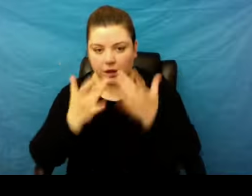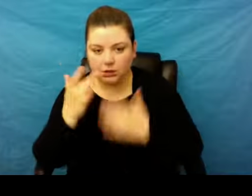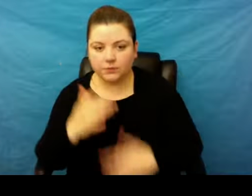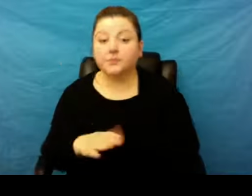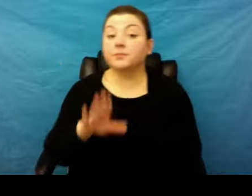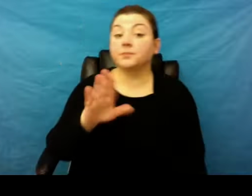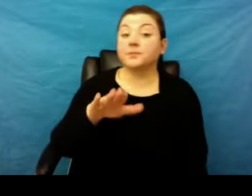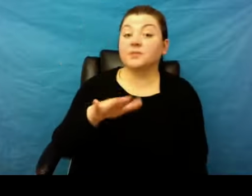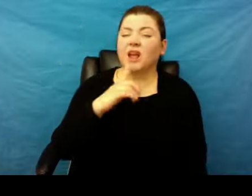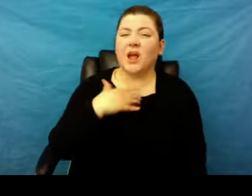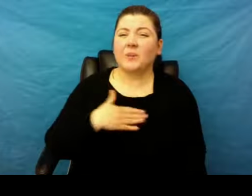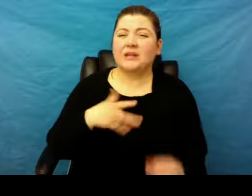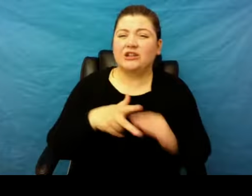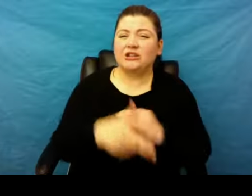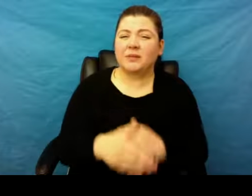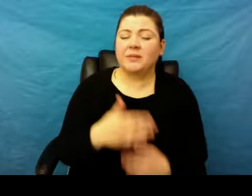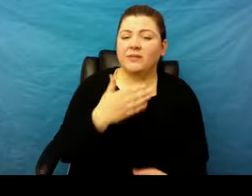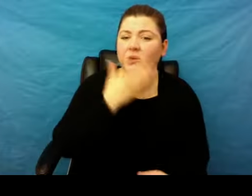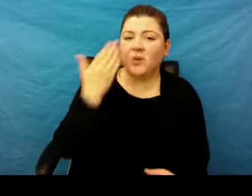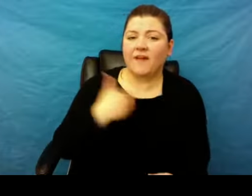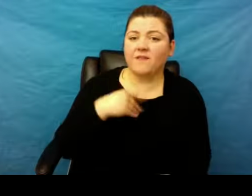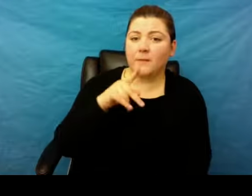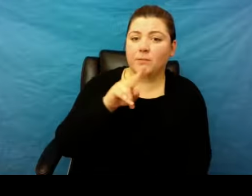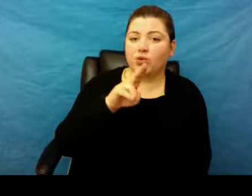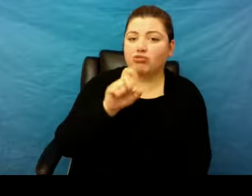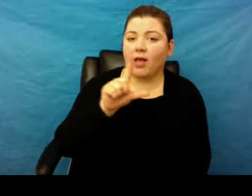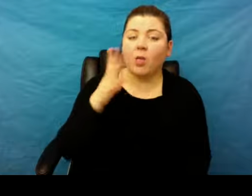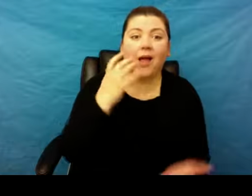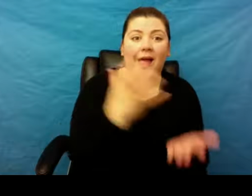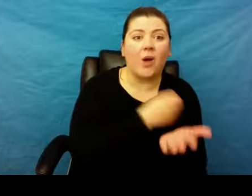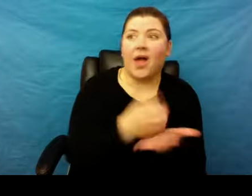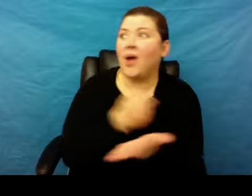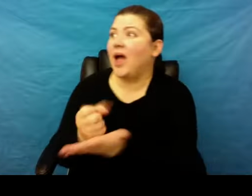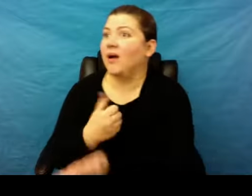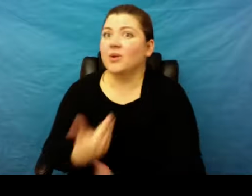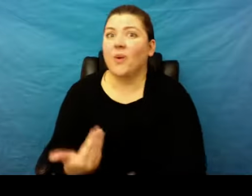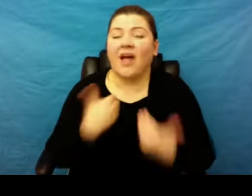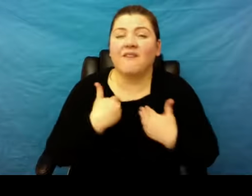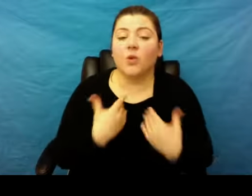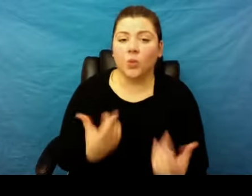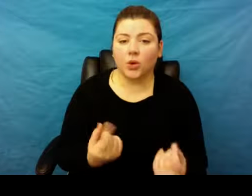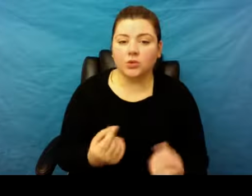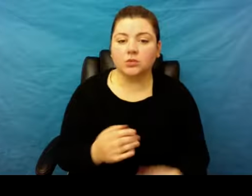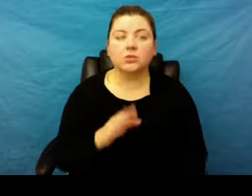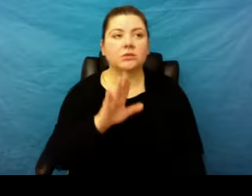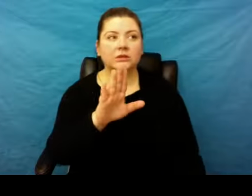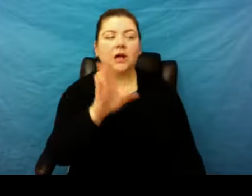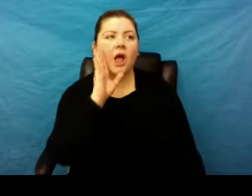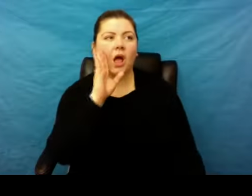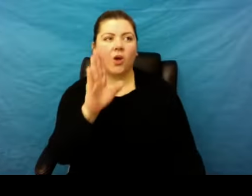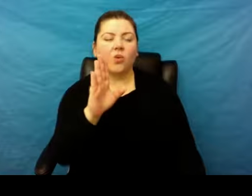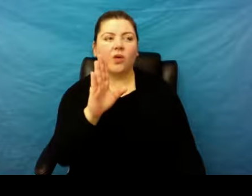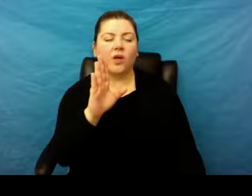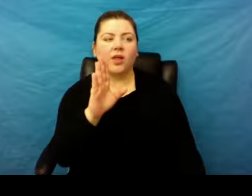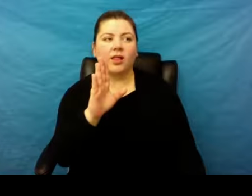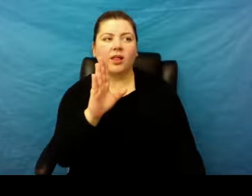Purell, any suggestions? Because a lot of places are out. I'll get back to you on that, what people are using in the